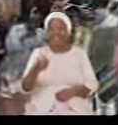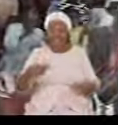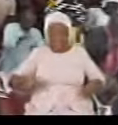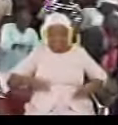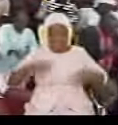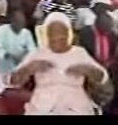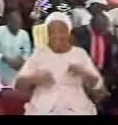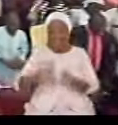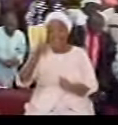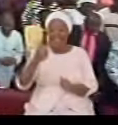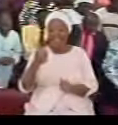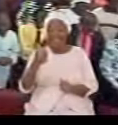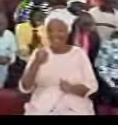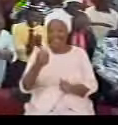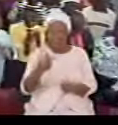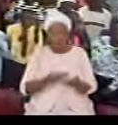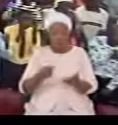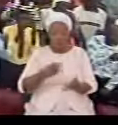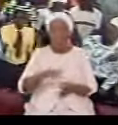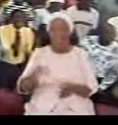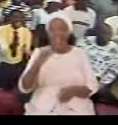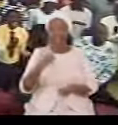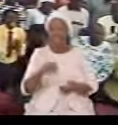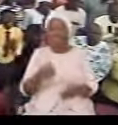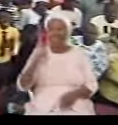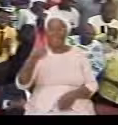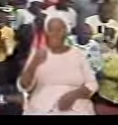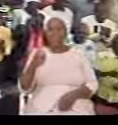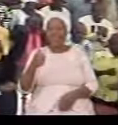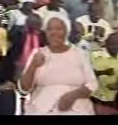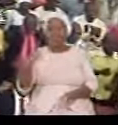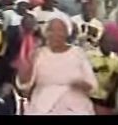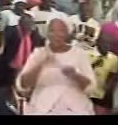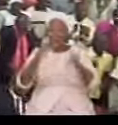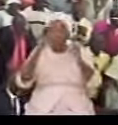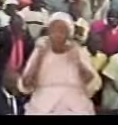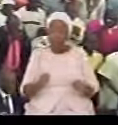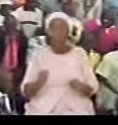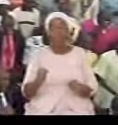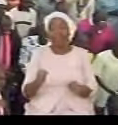healthier, holier, more powerful.